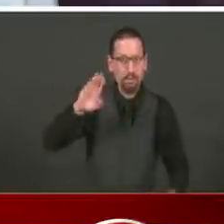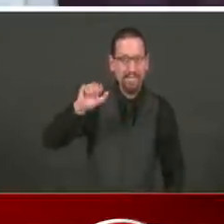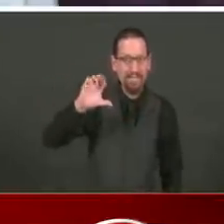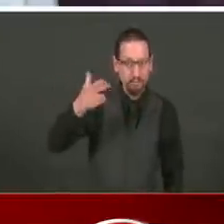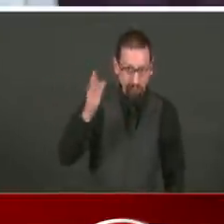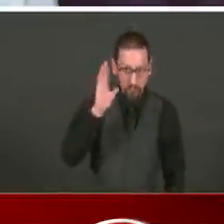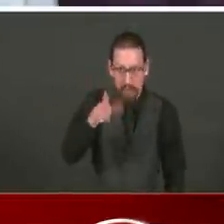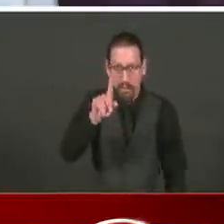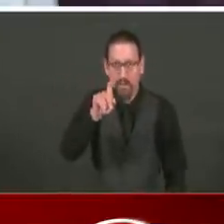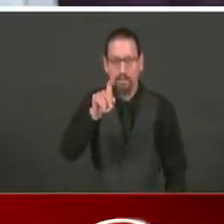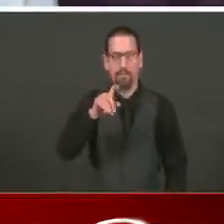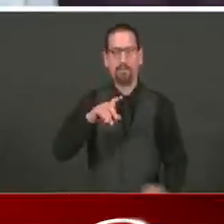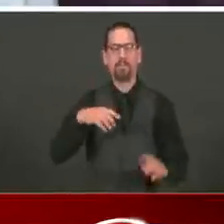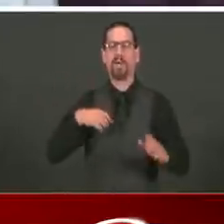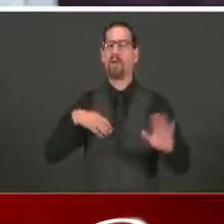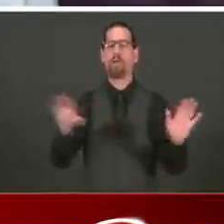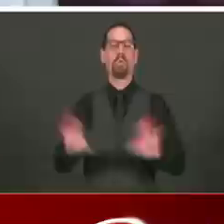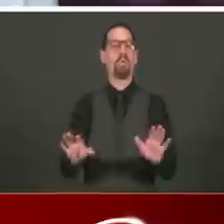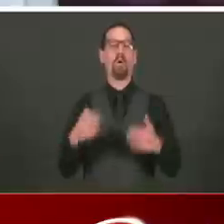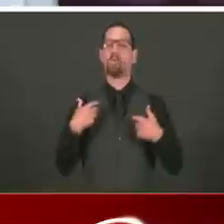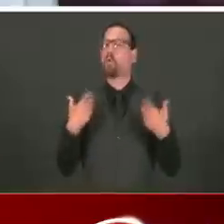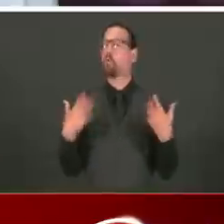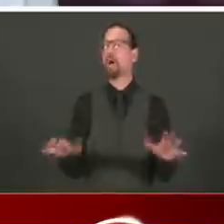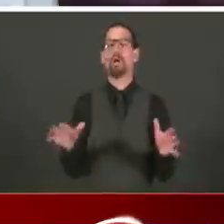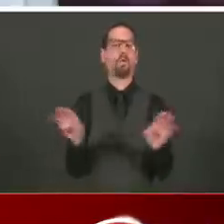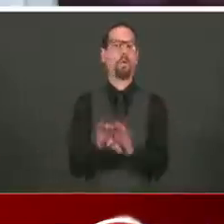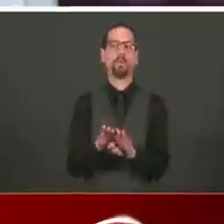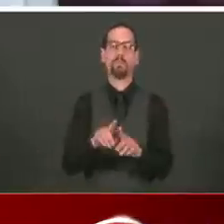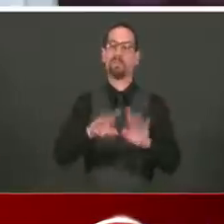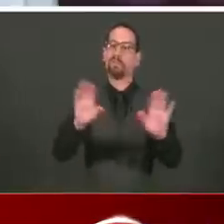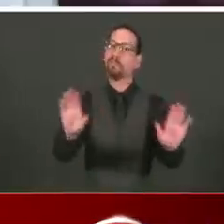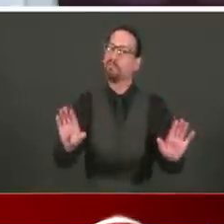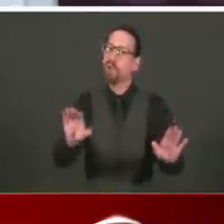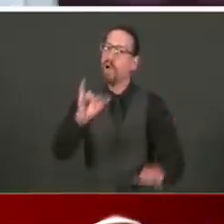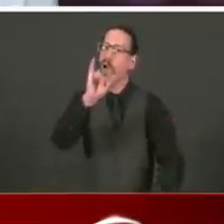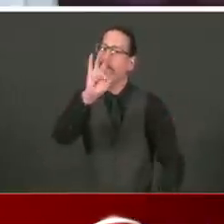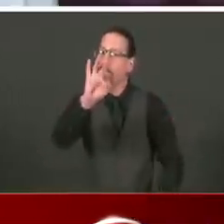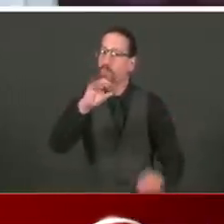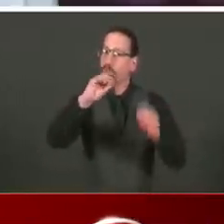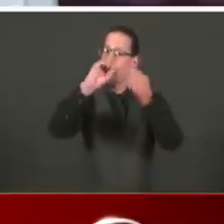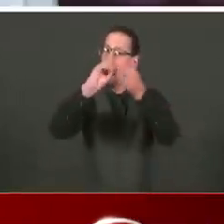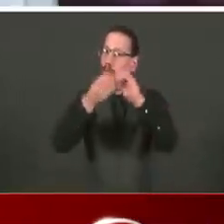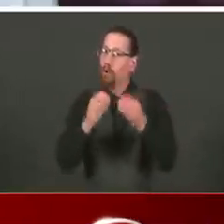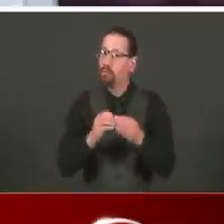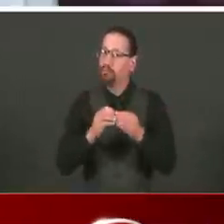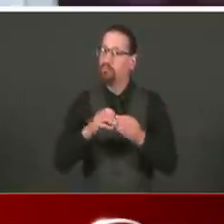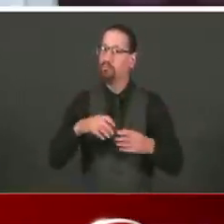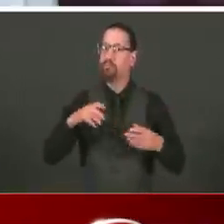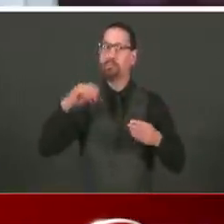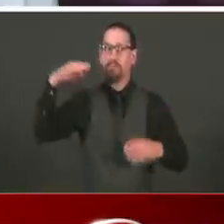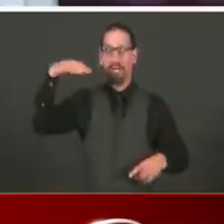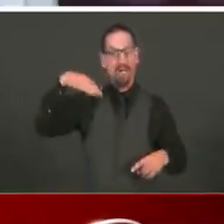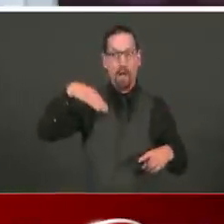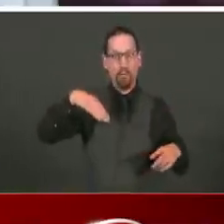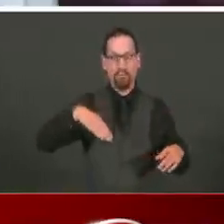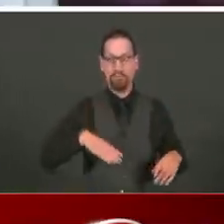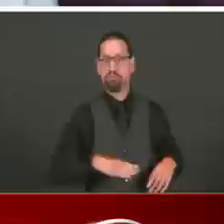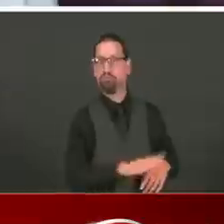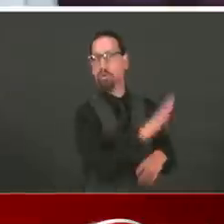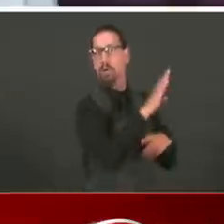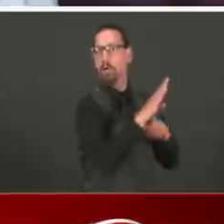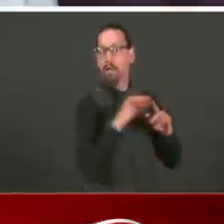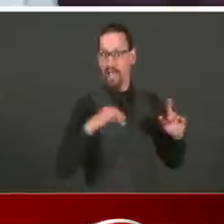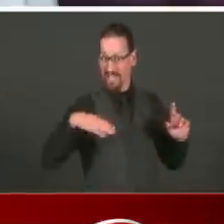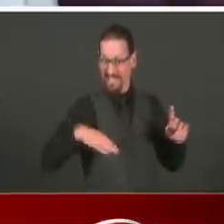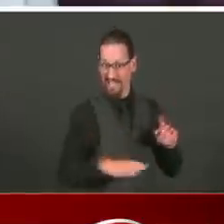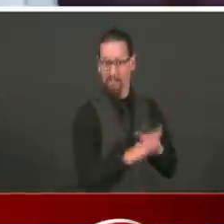harder to follow the rules, and I think we should be able to keep the beaches open. Okay, I want to talk